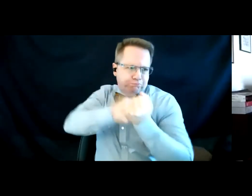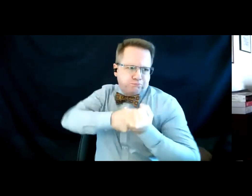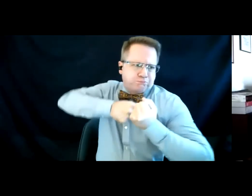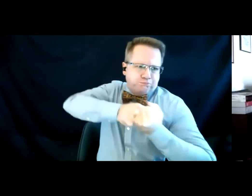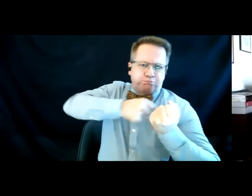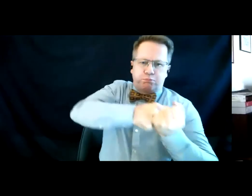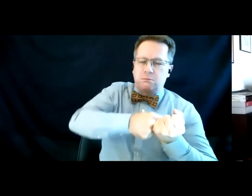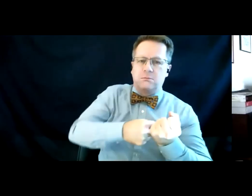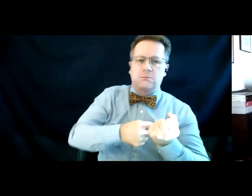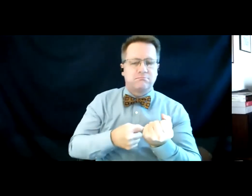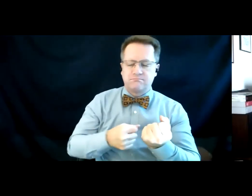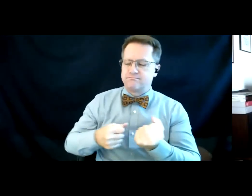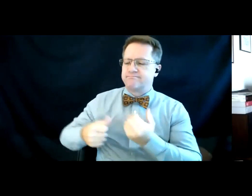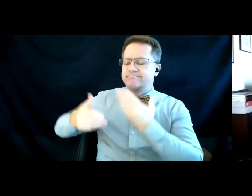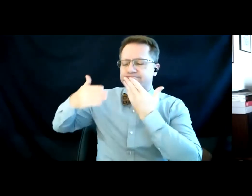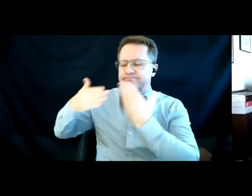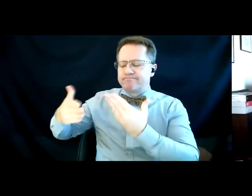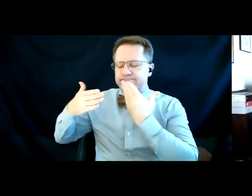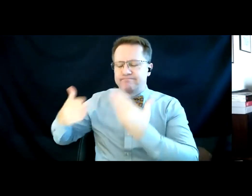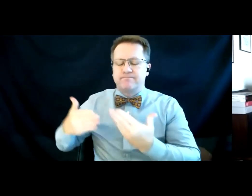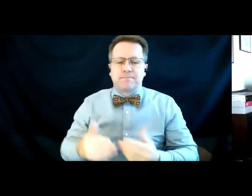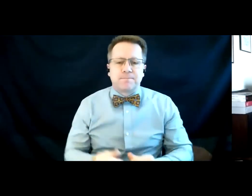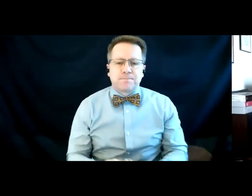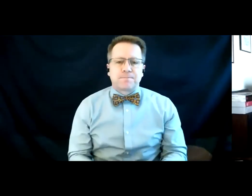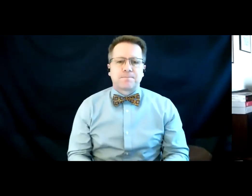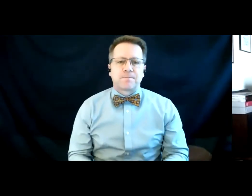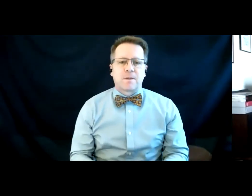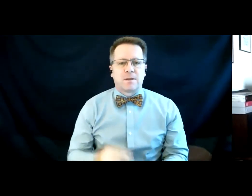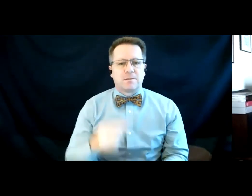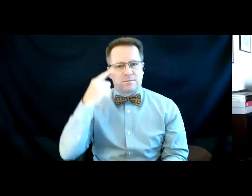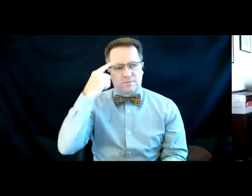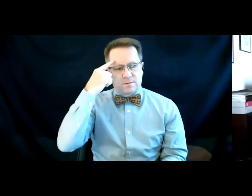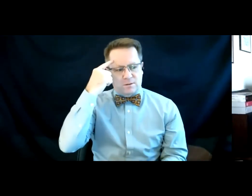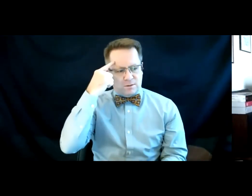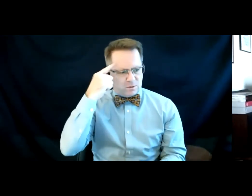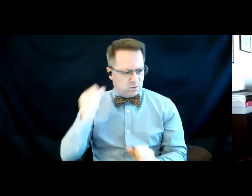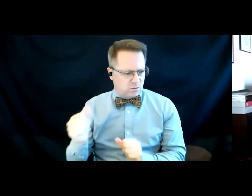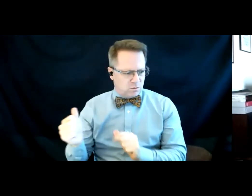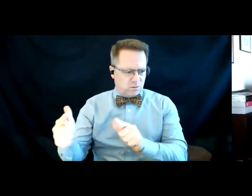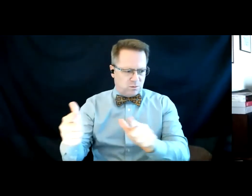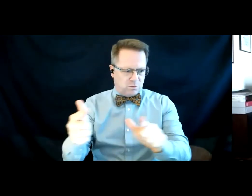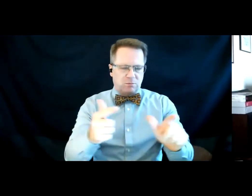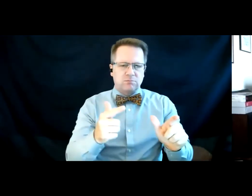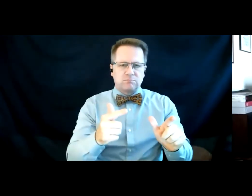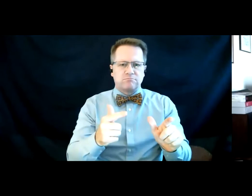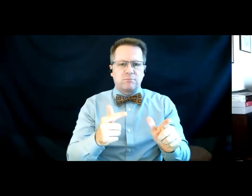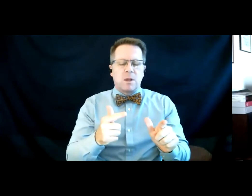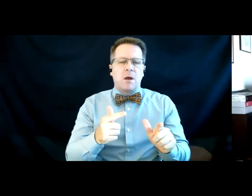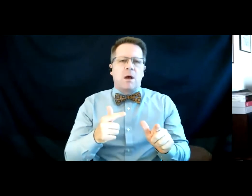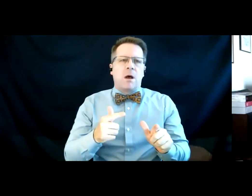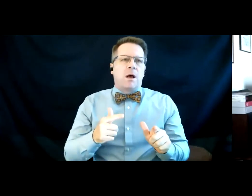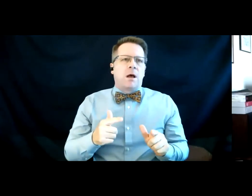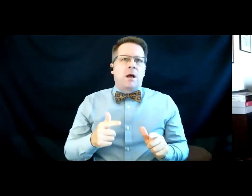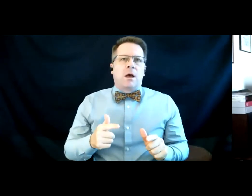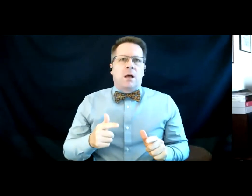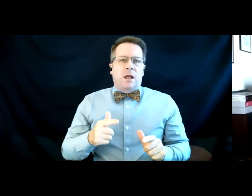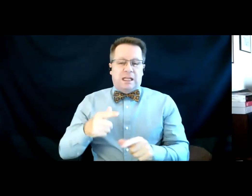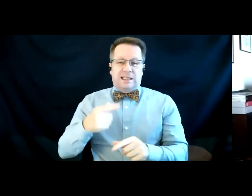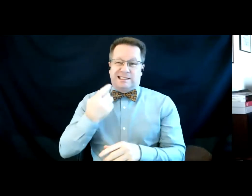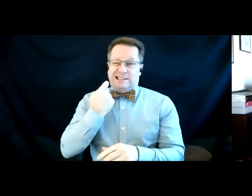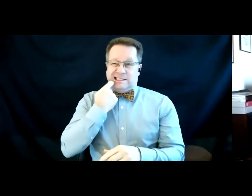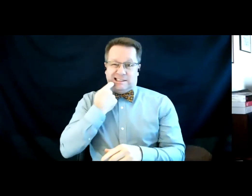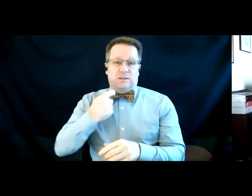future. So I think all of us have been breathing a sigh of relief about the election